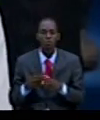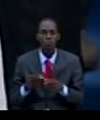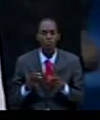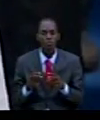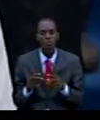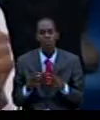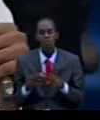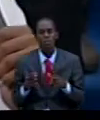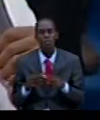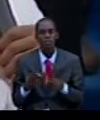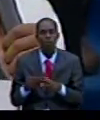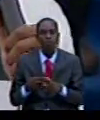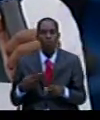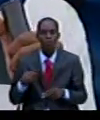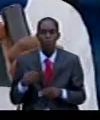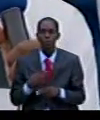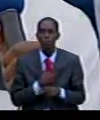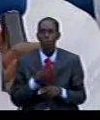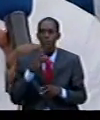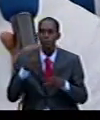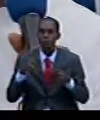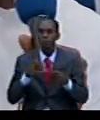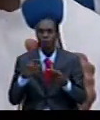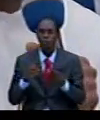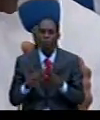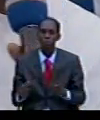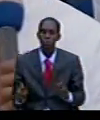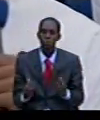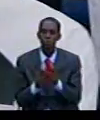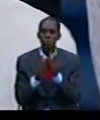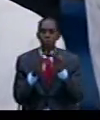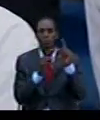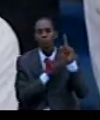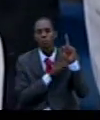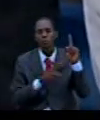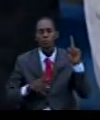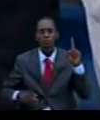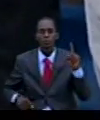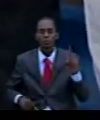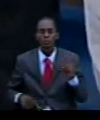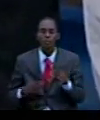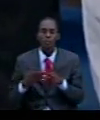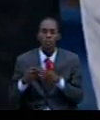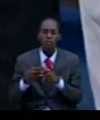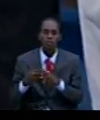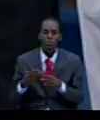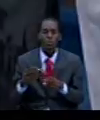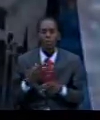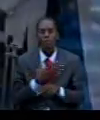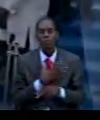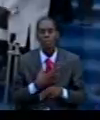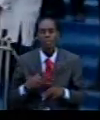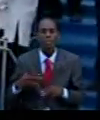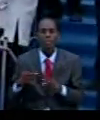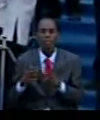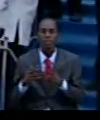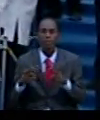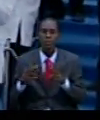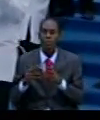we are going to meet the Lord soon and very soon. Soon and very